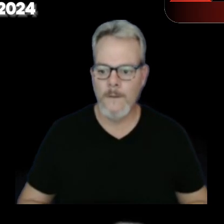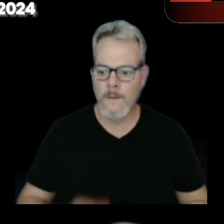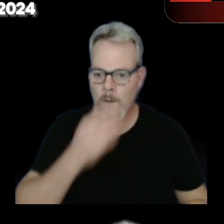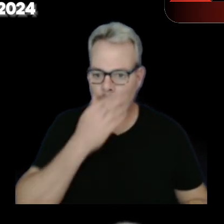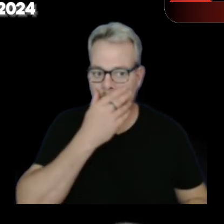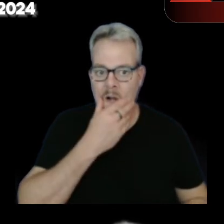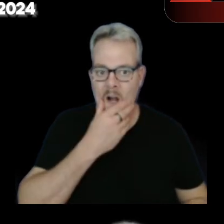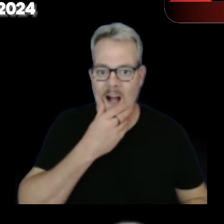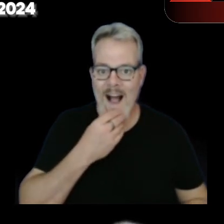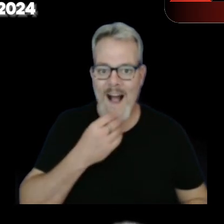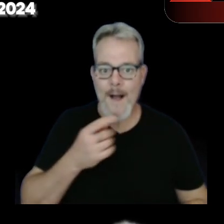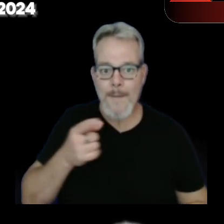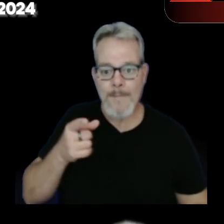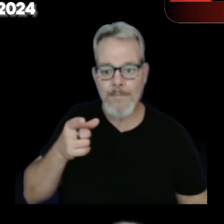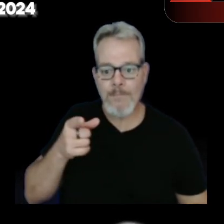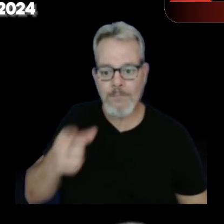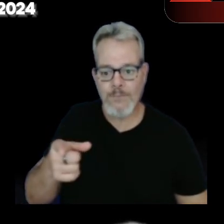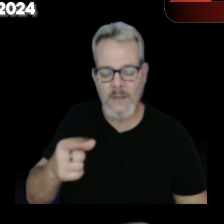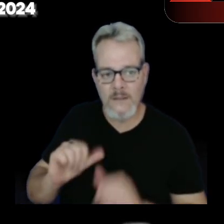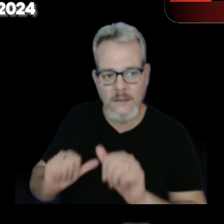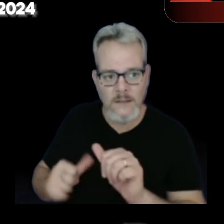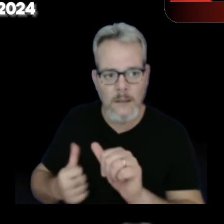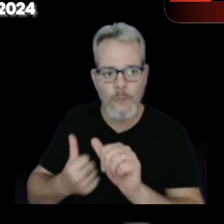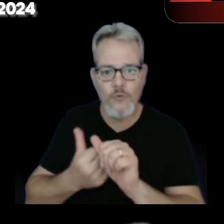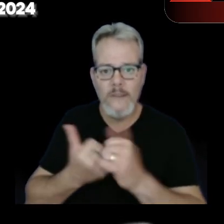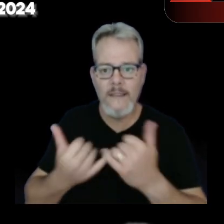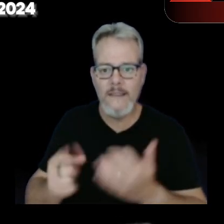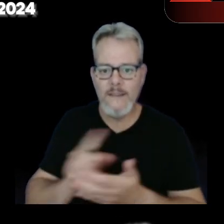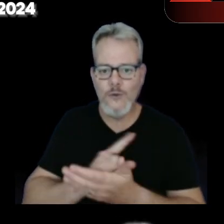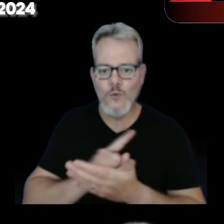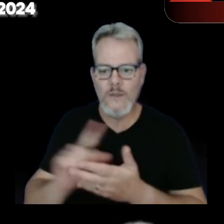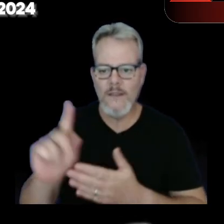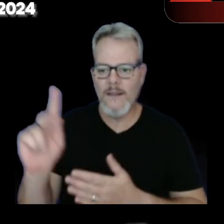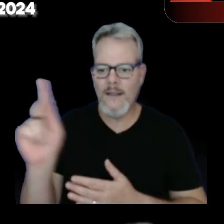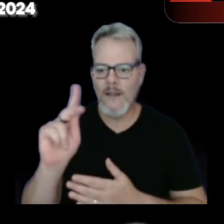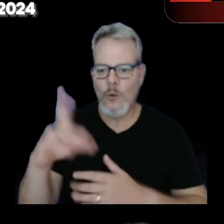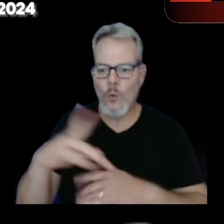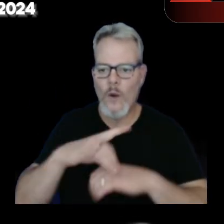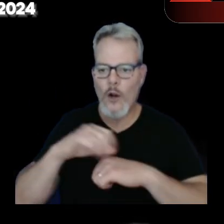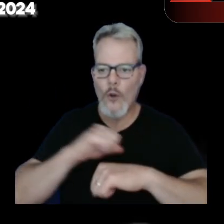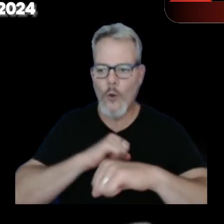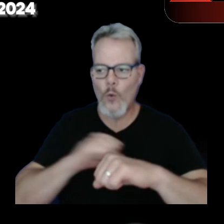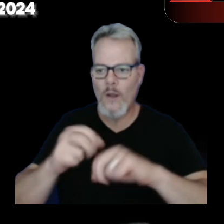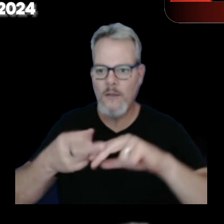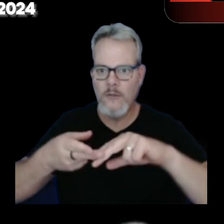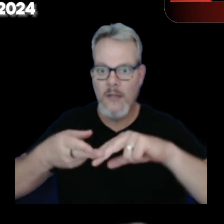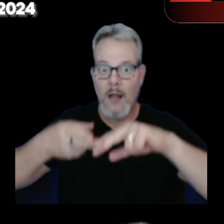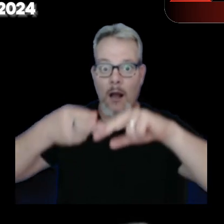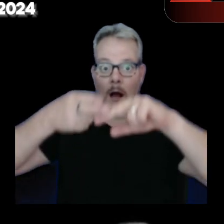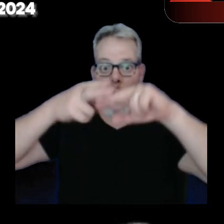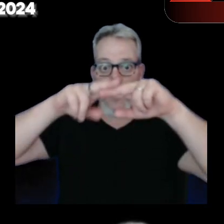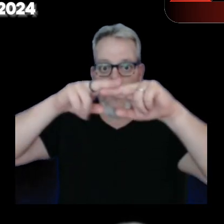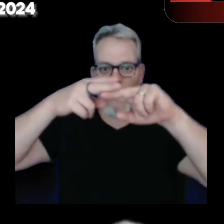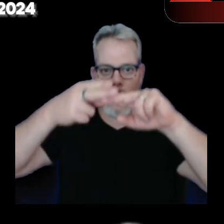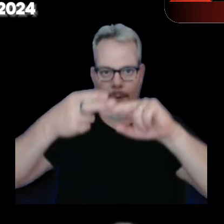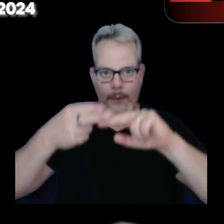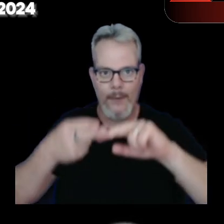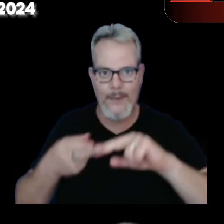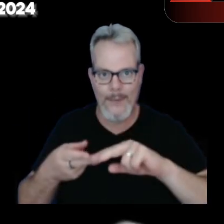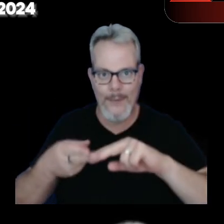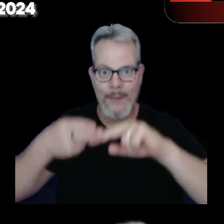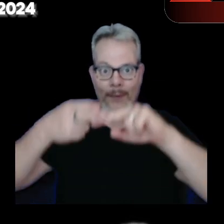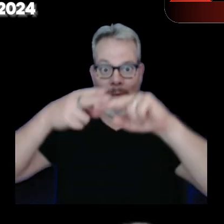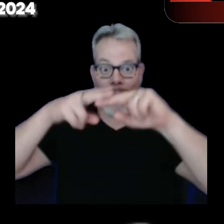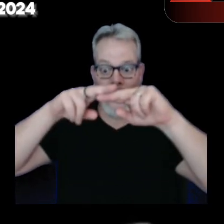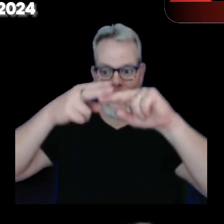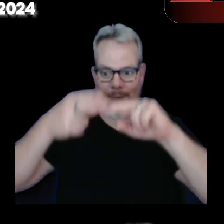So our Hawaiian volcano summary this week. Kīlauea's earthquakes cycled up and then back down again over this past weekend. And